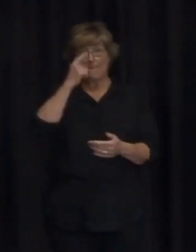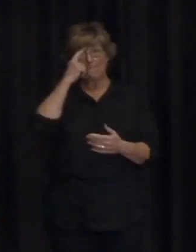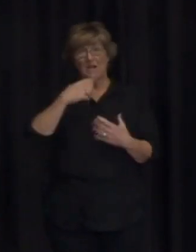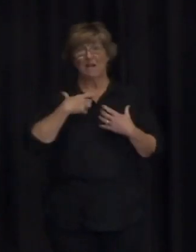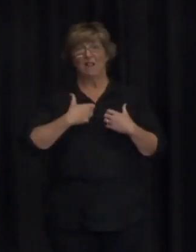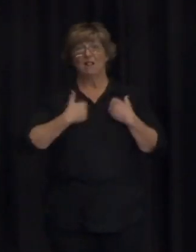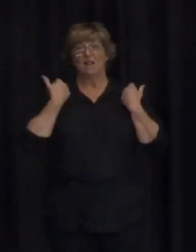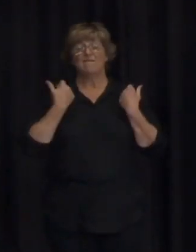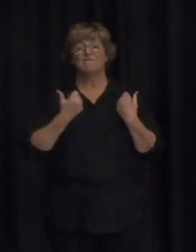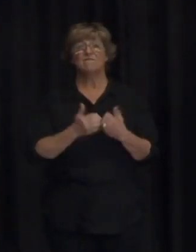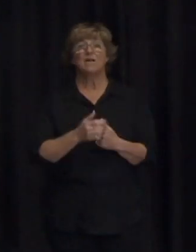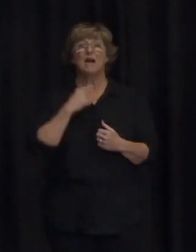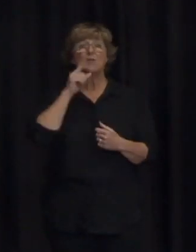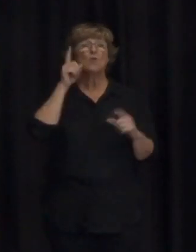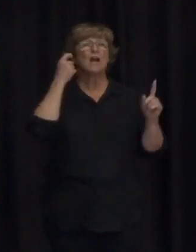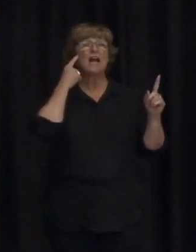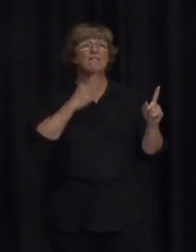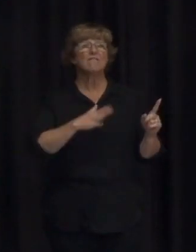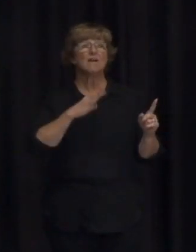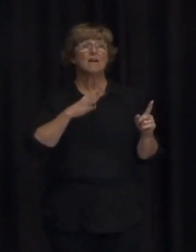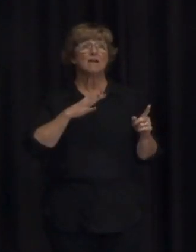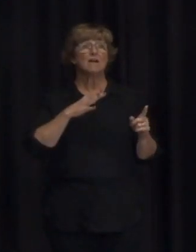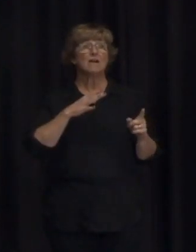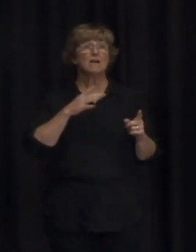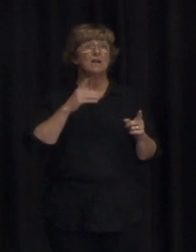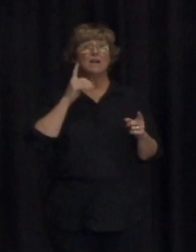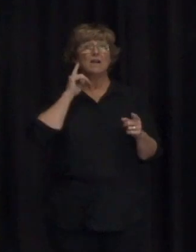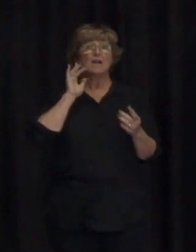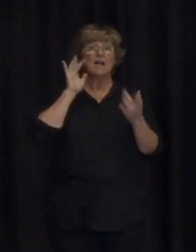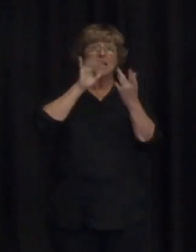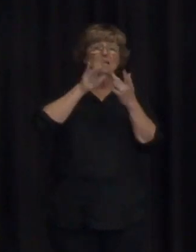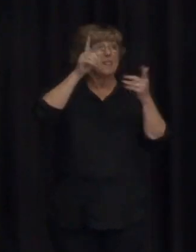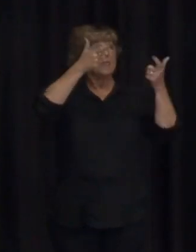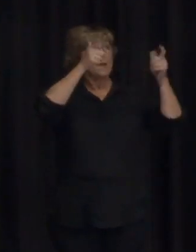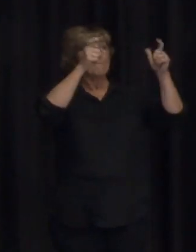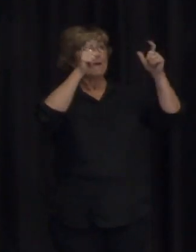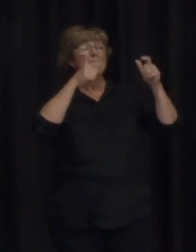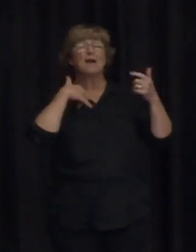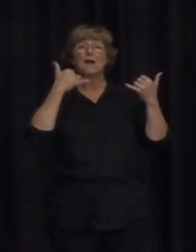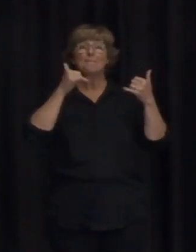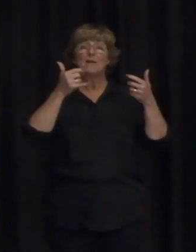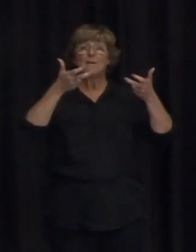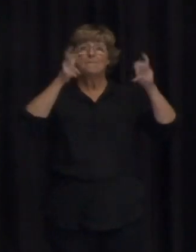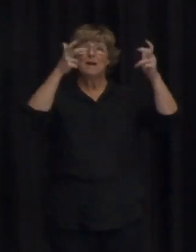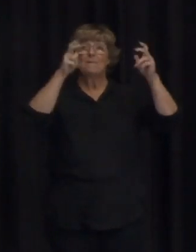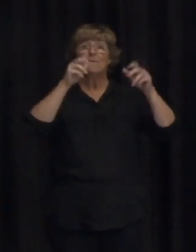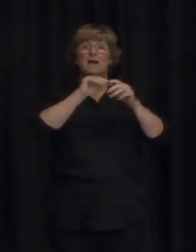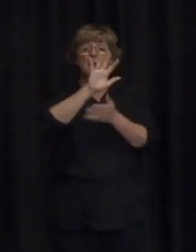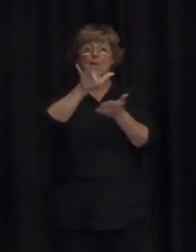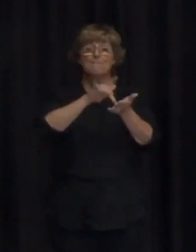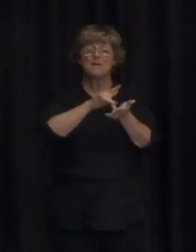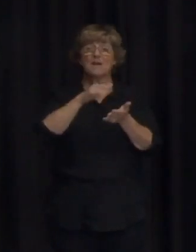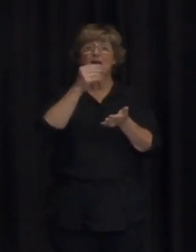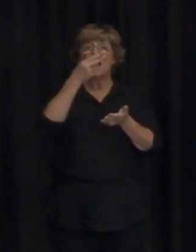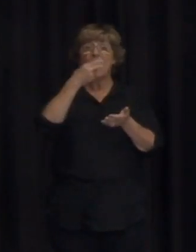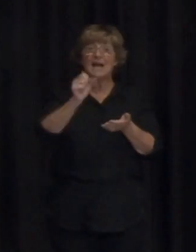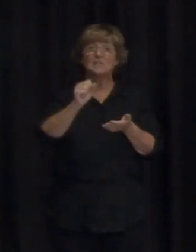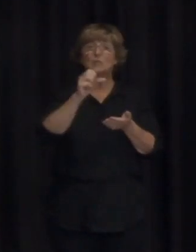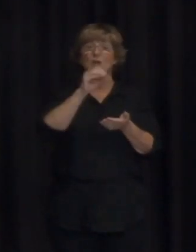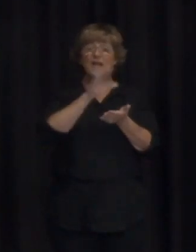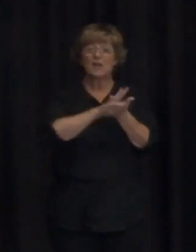life. I told the governor as I came in, I don't think I can reach that basket. I spent many years playing basketball in middle school, high school, and